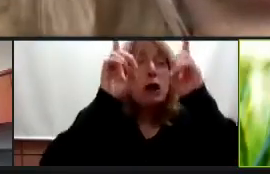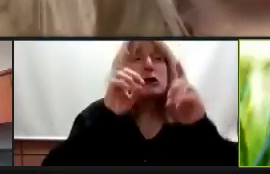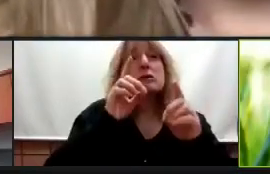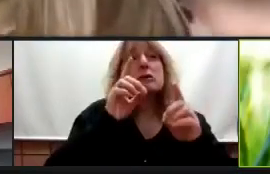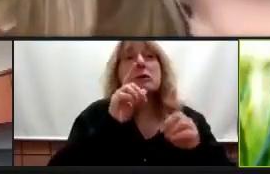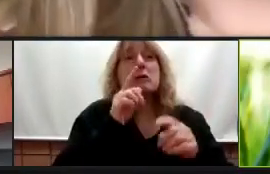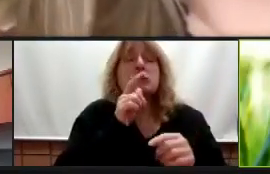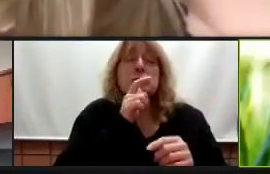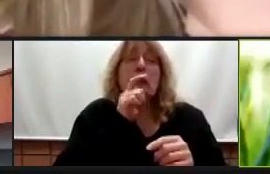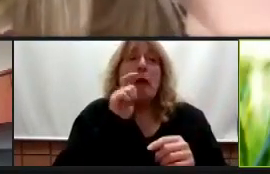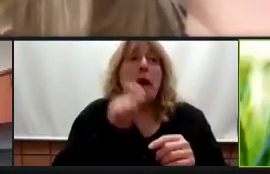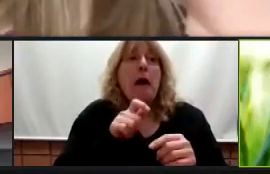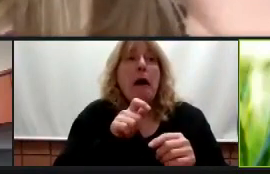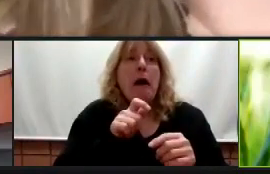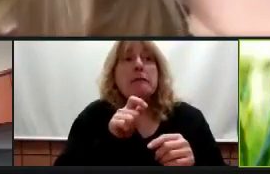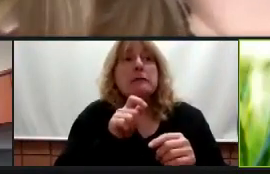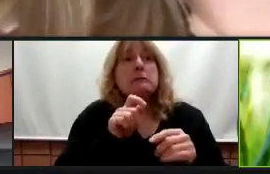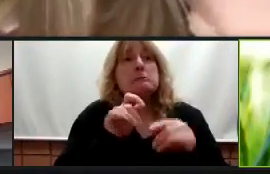flexibility.